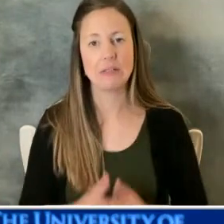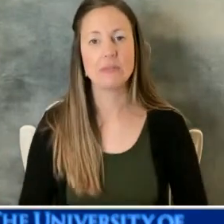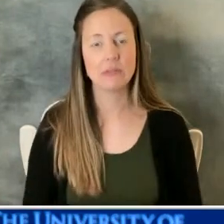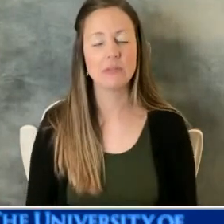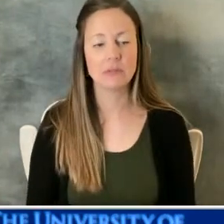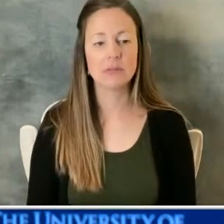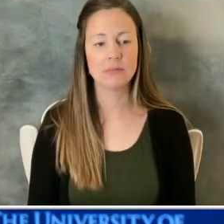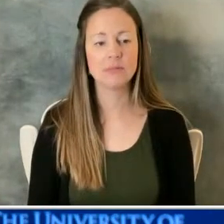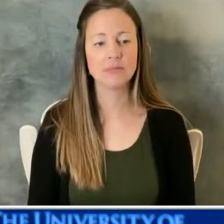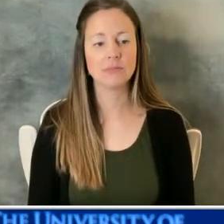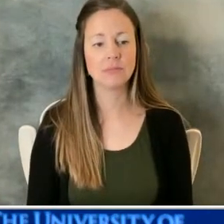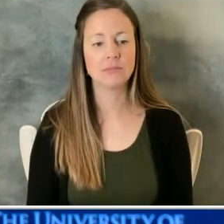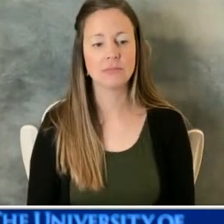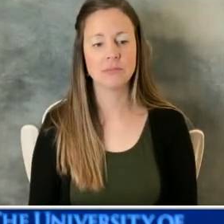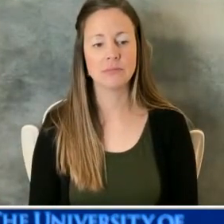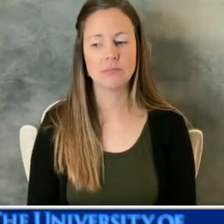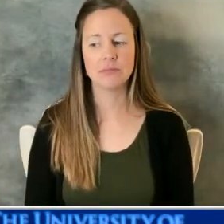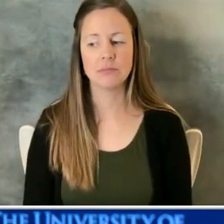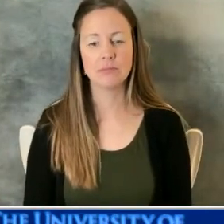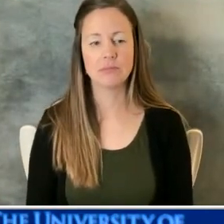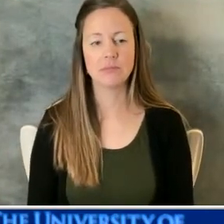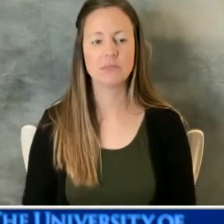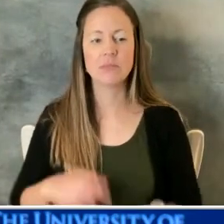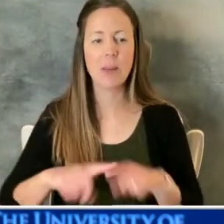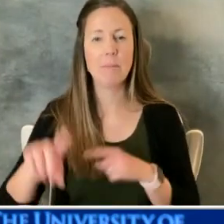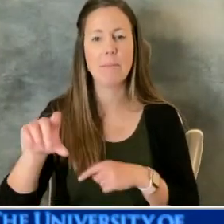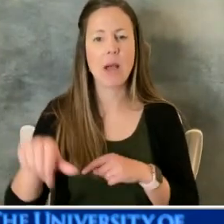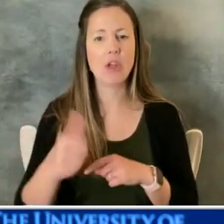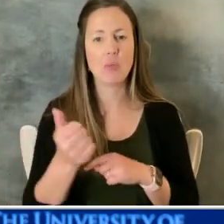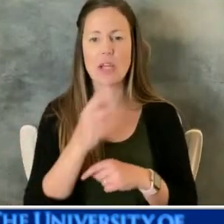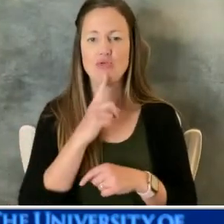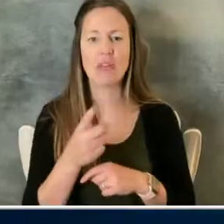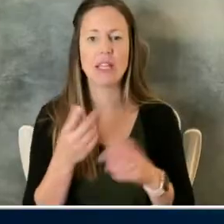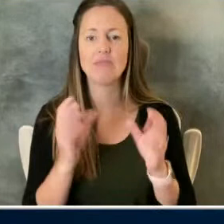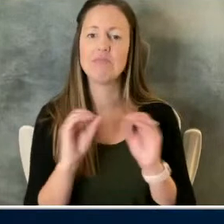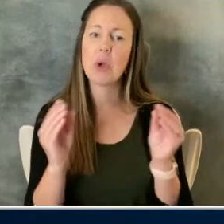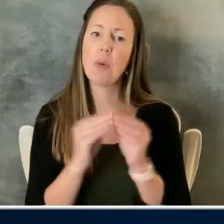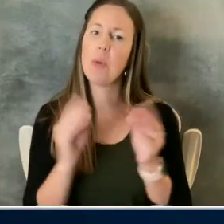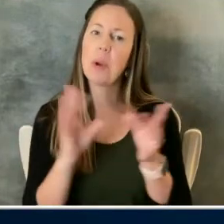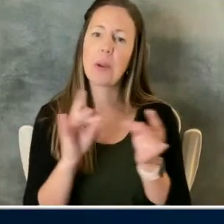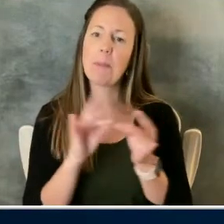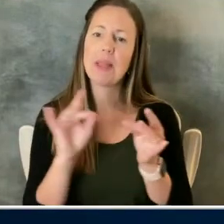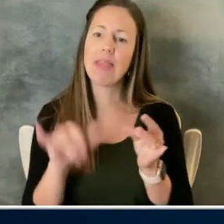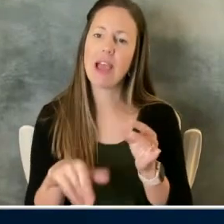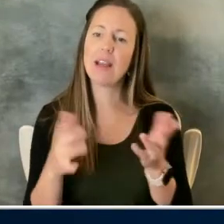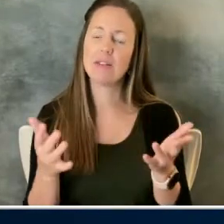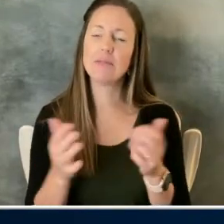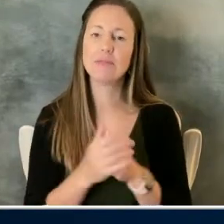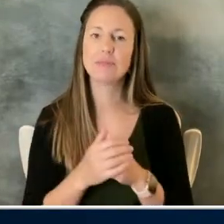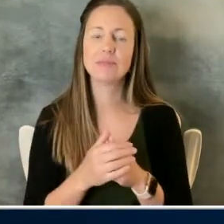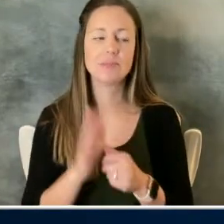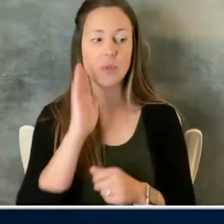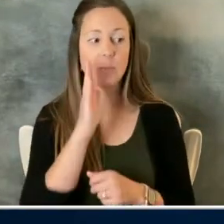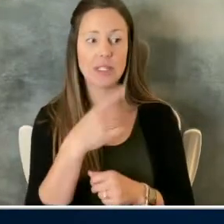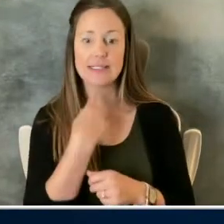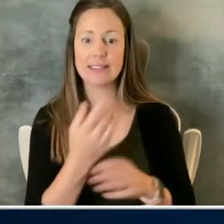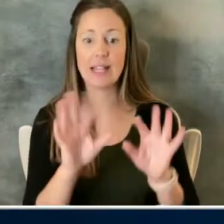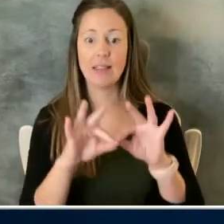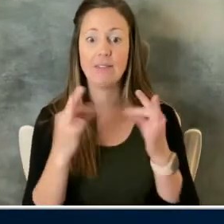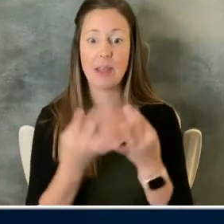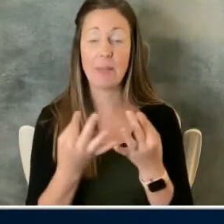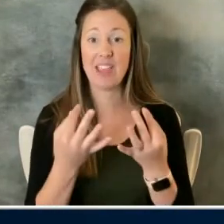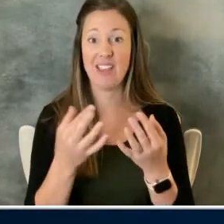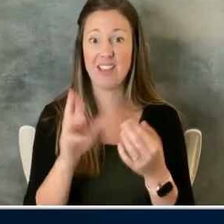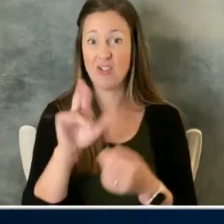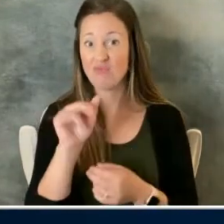than that, don't have any other comments. But yeah, I would just say to the family members, if you're at risk, make sure you've gotten the shingles vaccine.